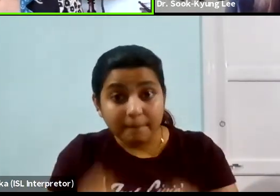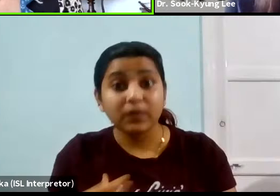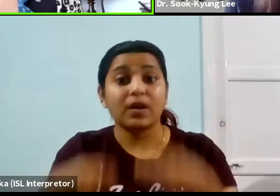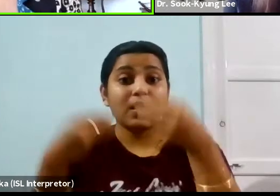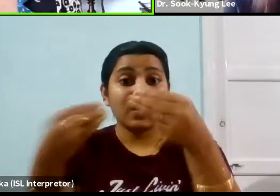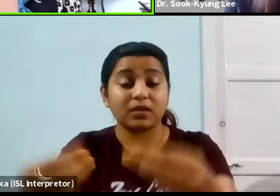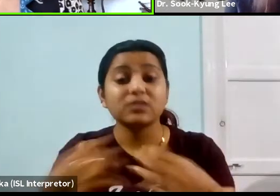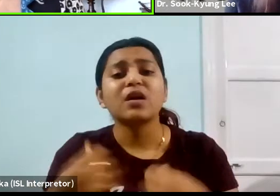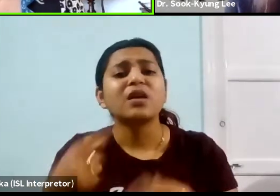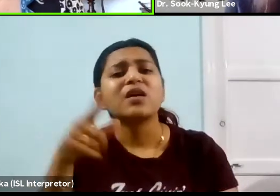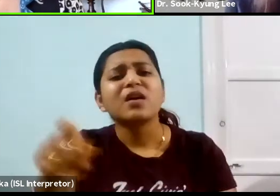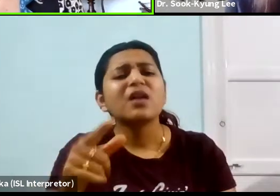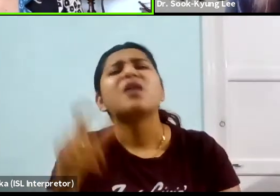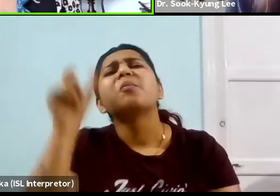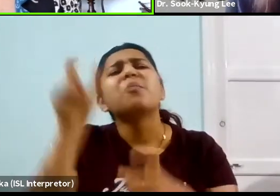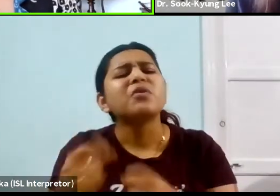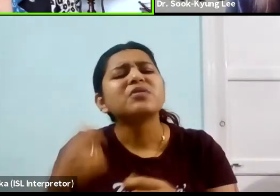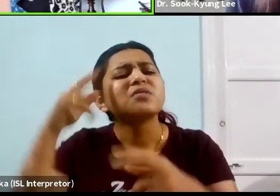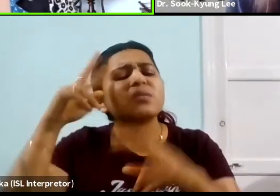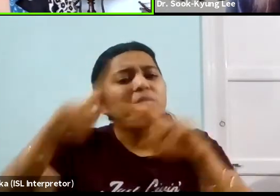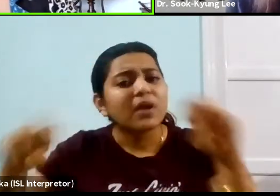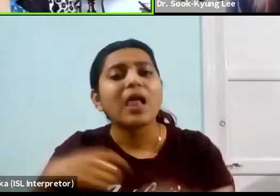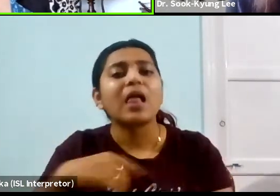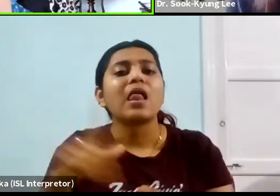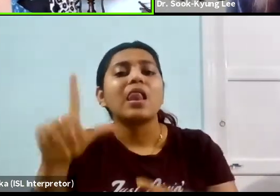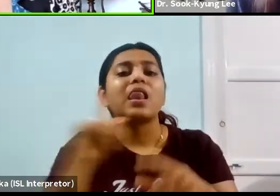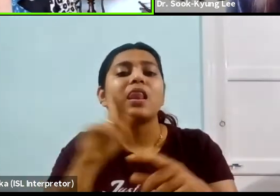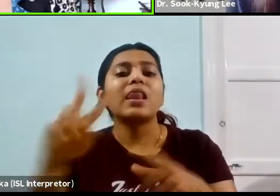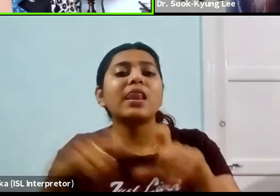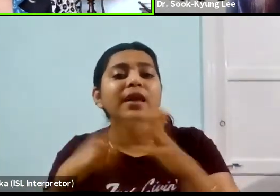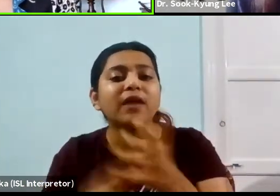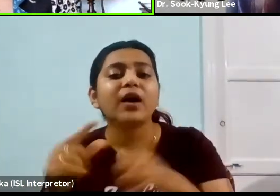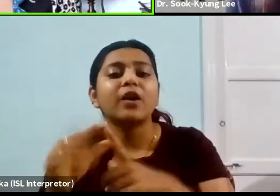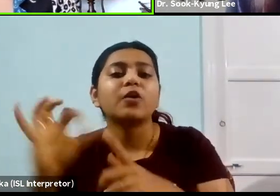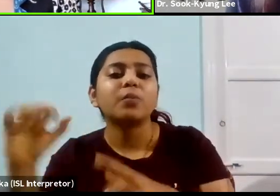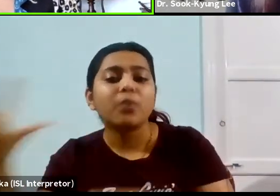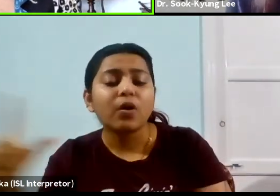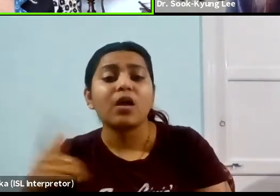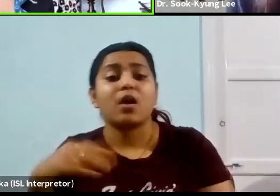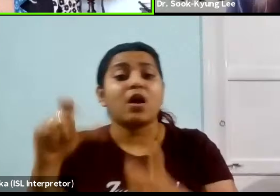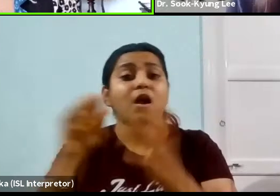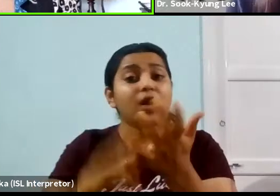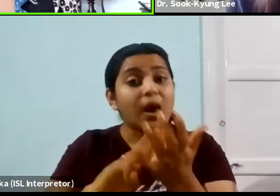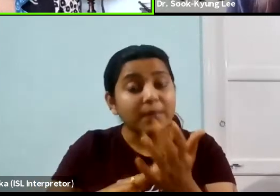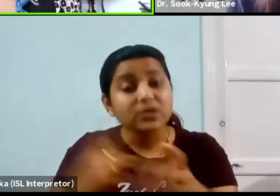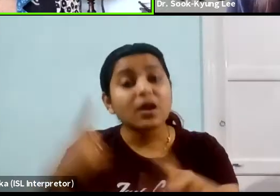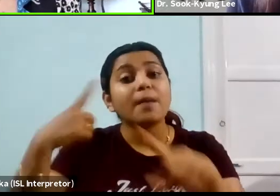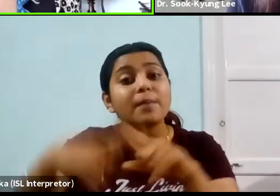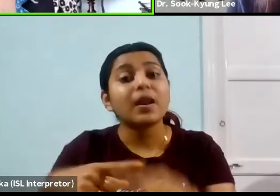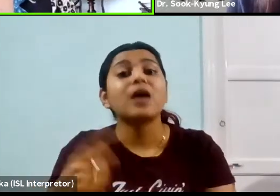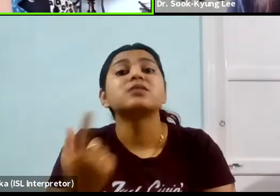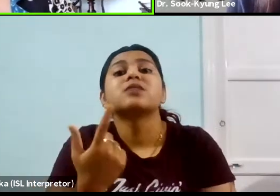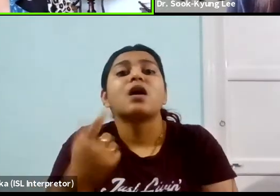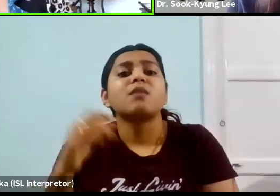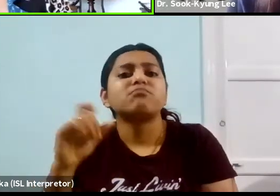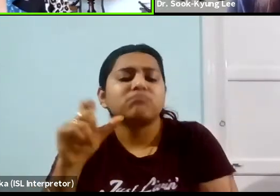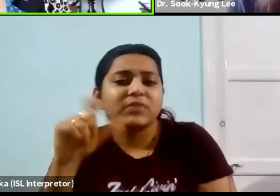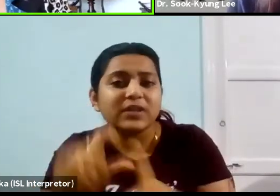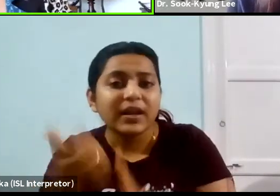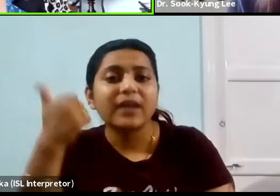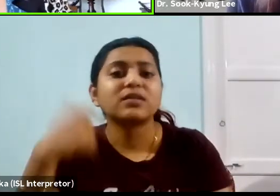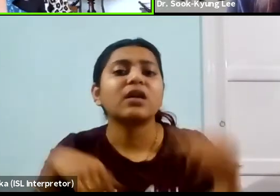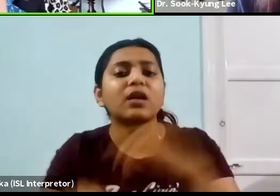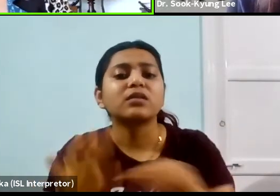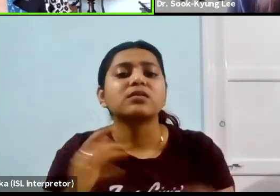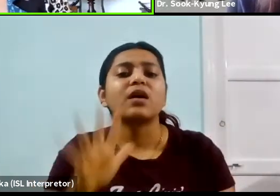Modern, she was also a curator at Tate Liverpool and served as the commissioner and curator of the Korean Pavilion at the